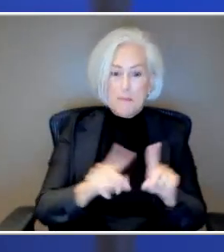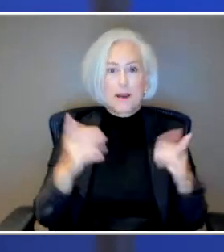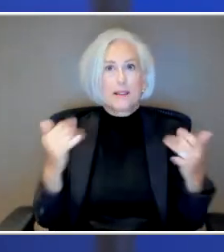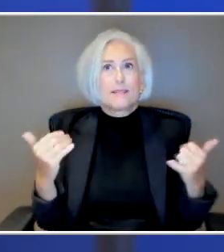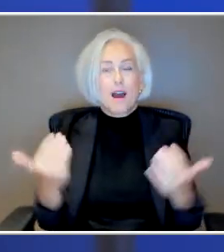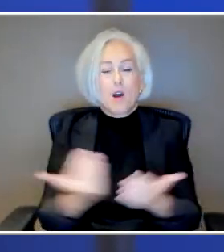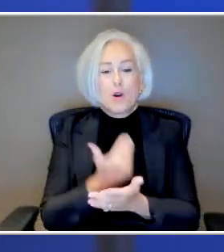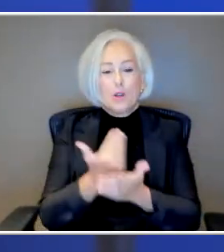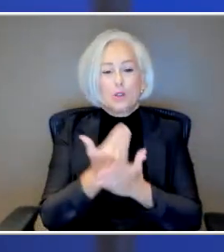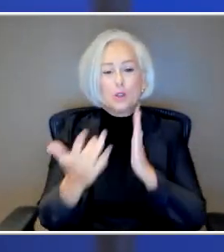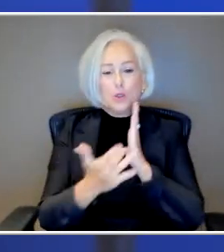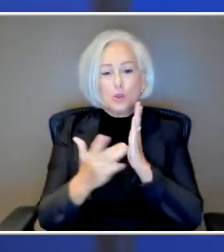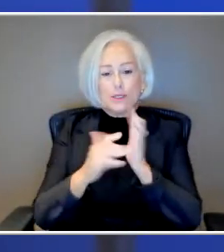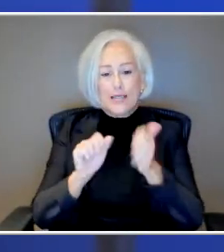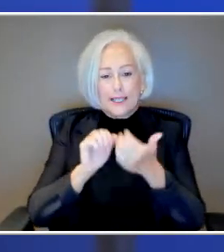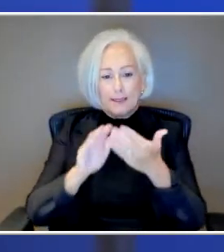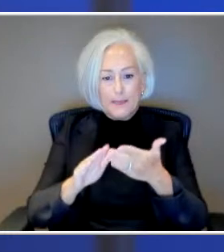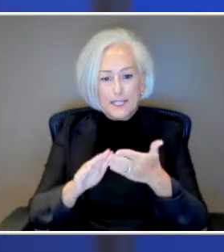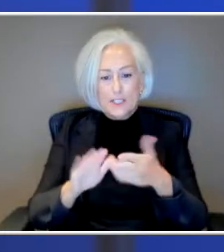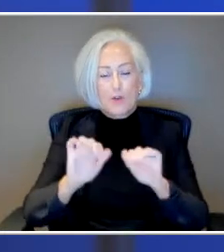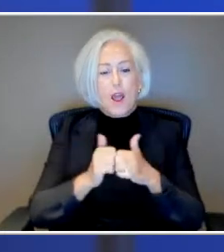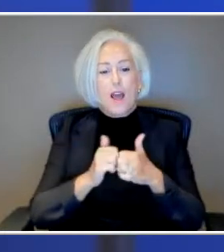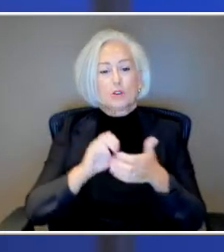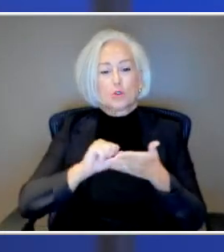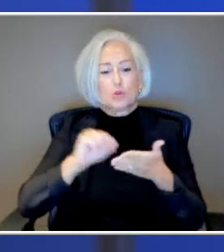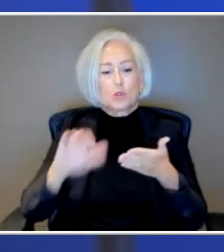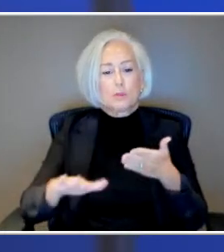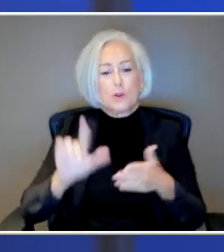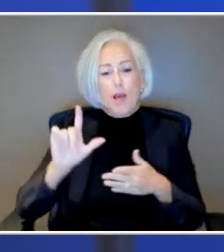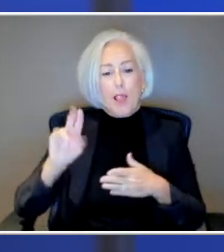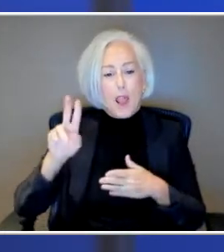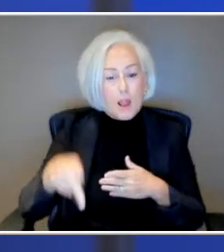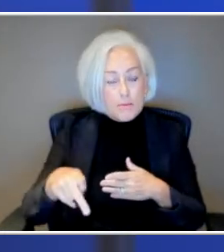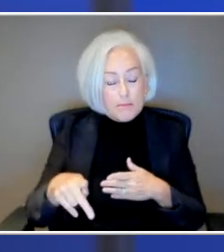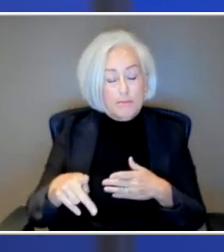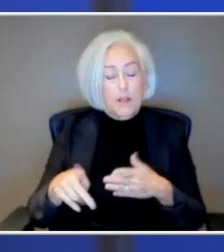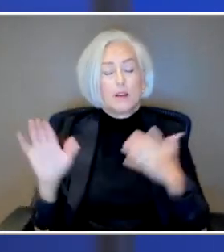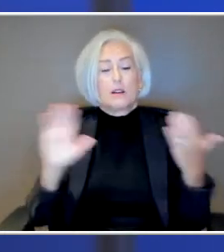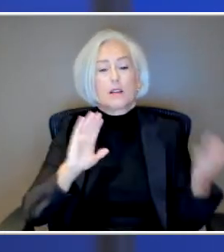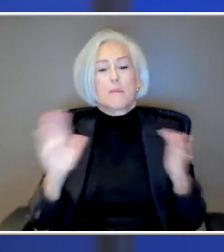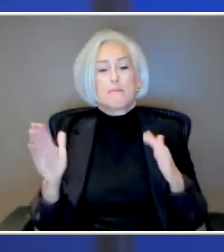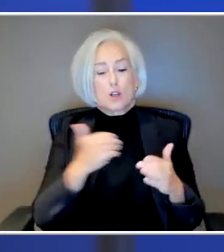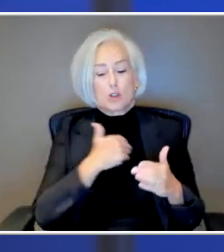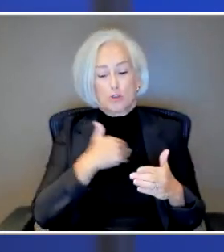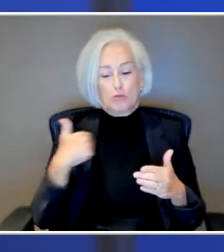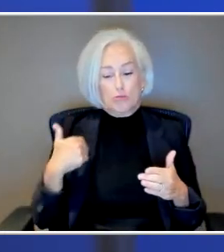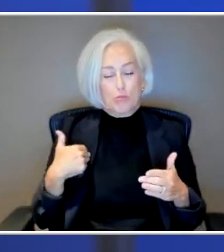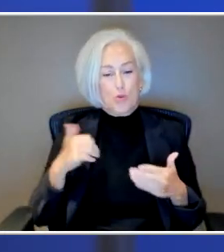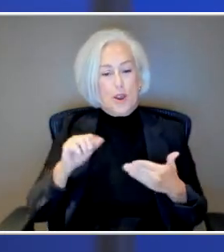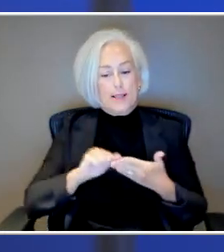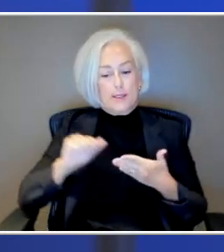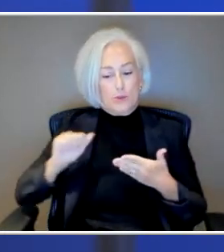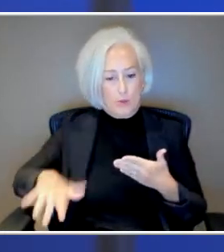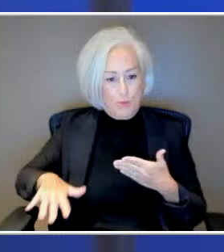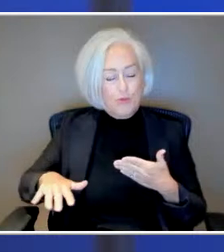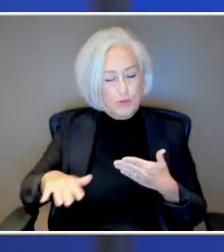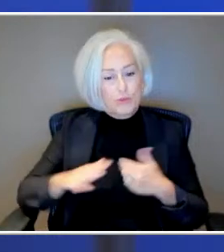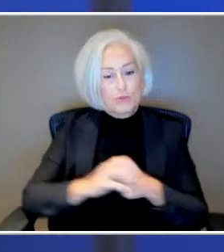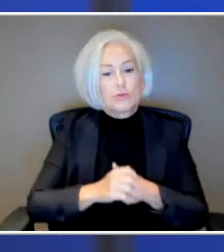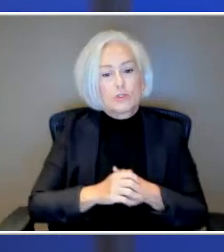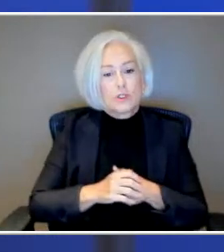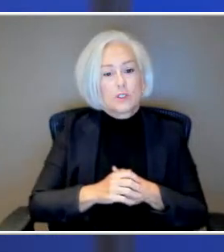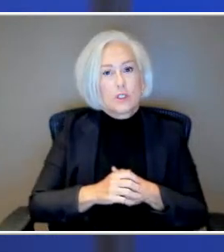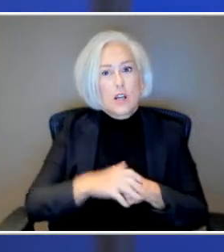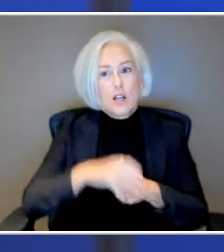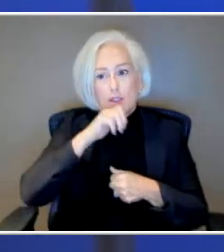when we do lumpectomies, as well as when we do mastectomies. And there's no possible way, with how every field in surgery